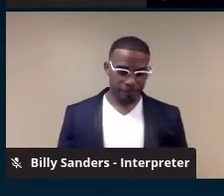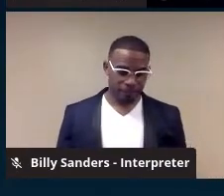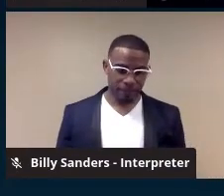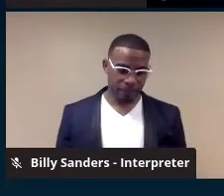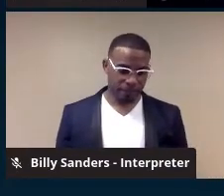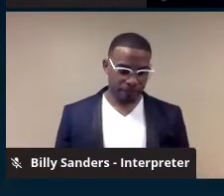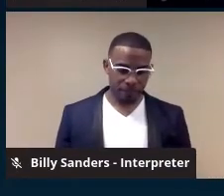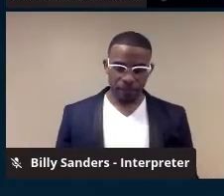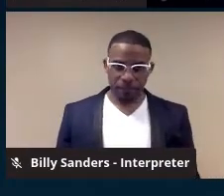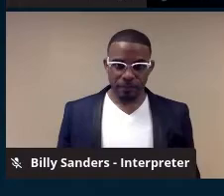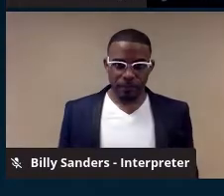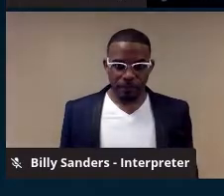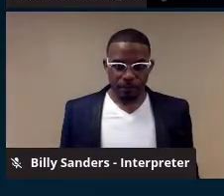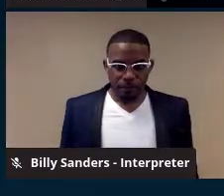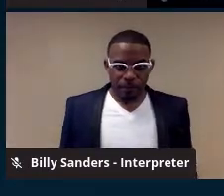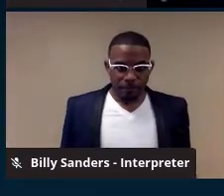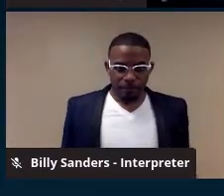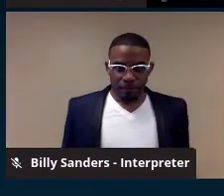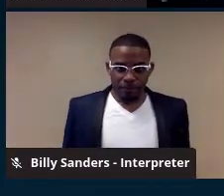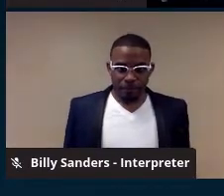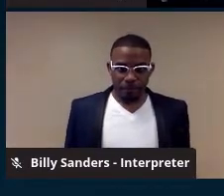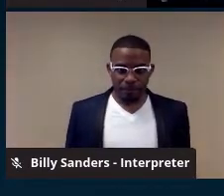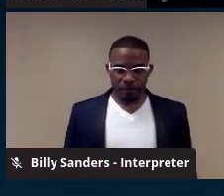It'll just take a little second to load.